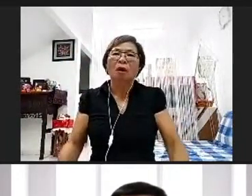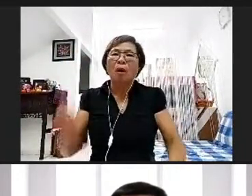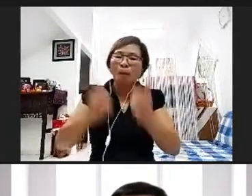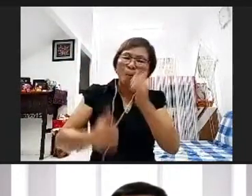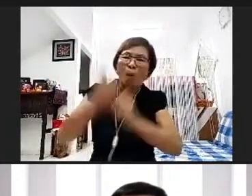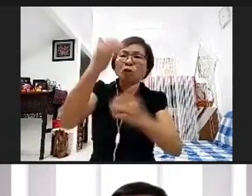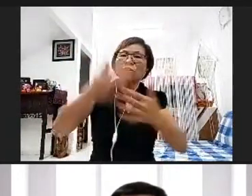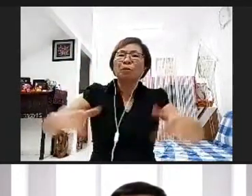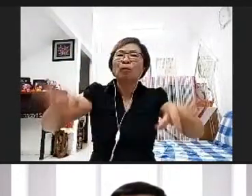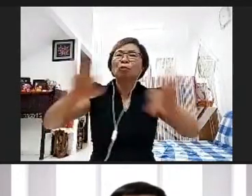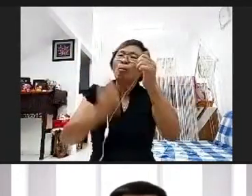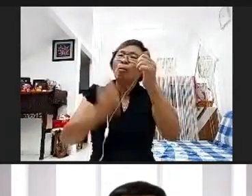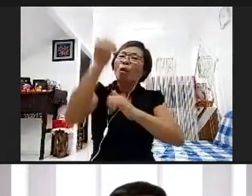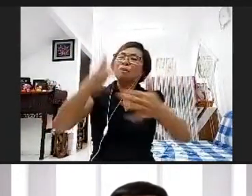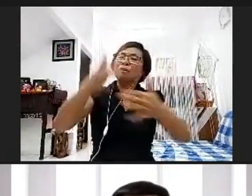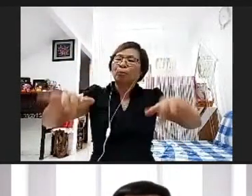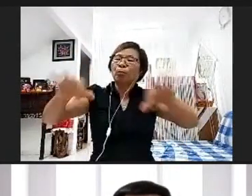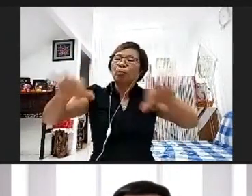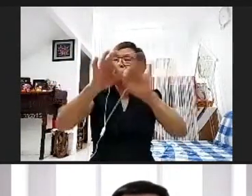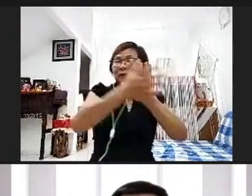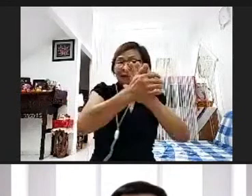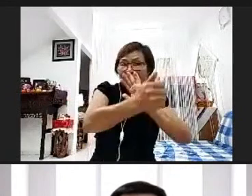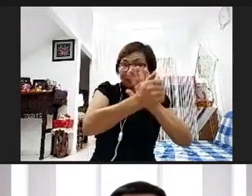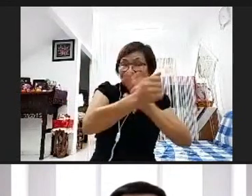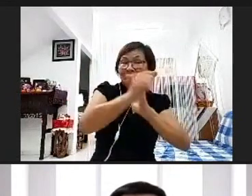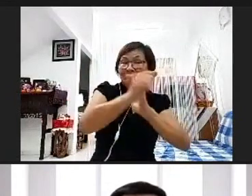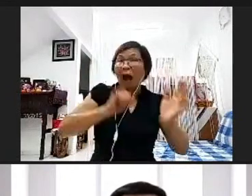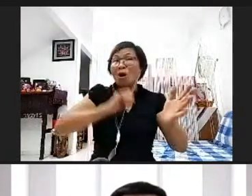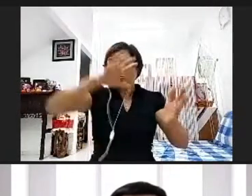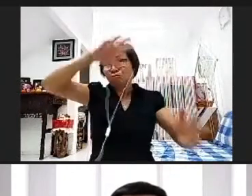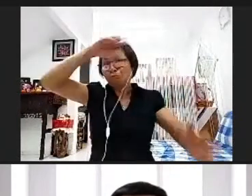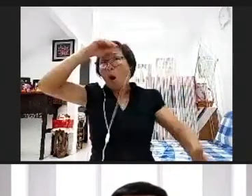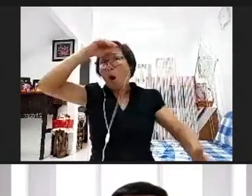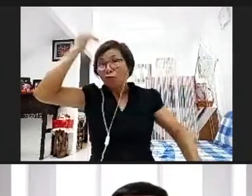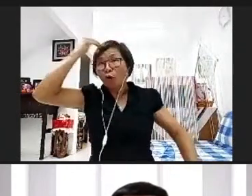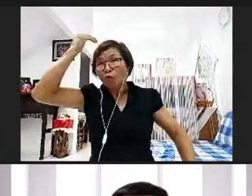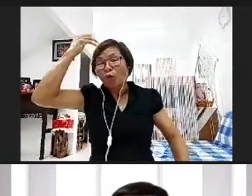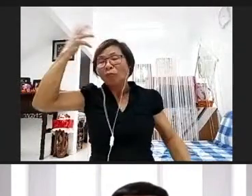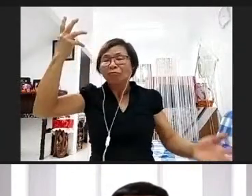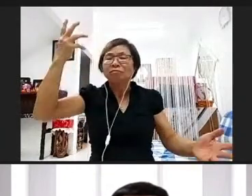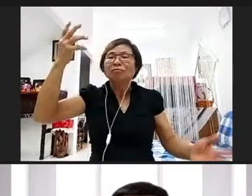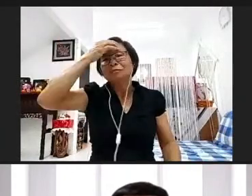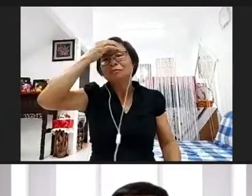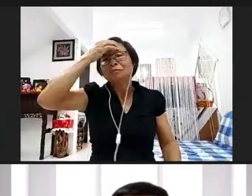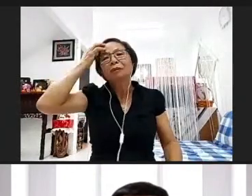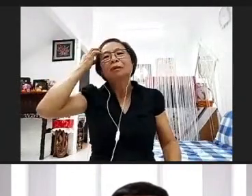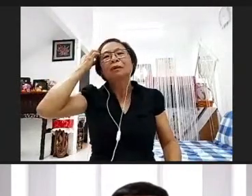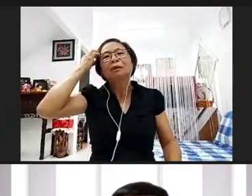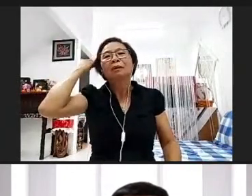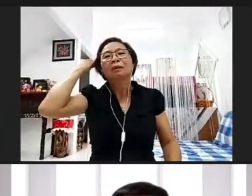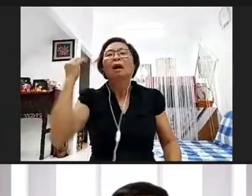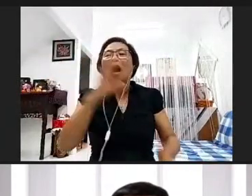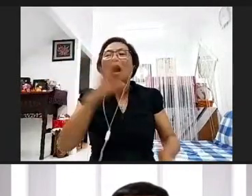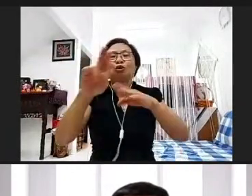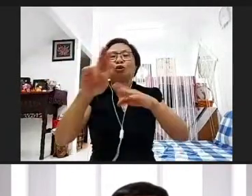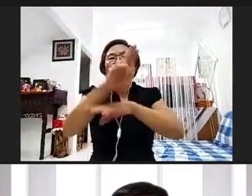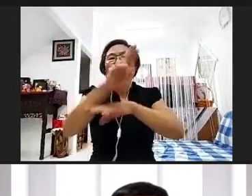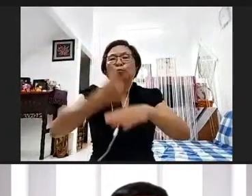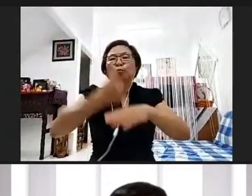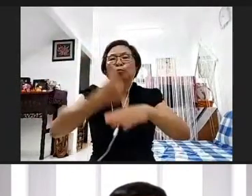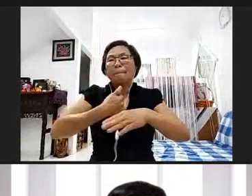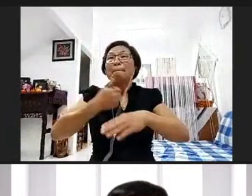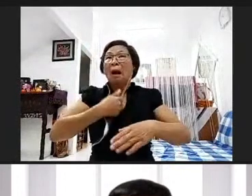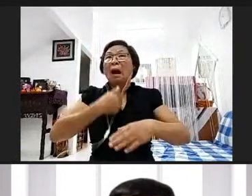important skills that I know of, okay, that I use in my own